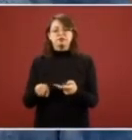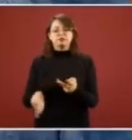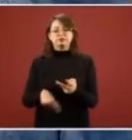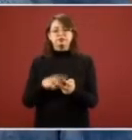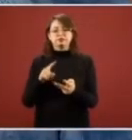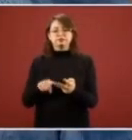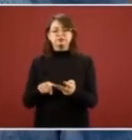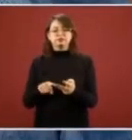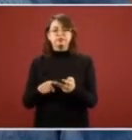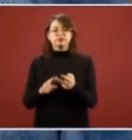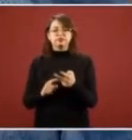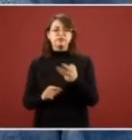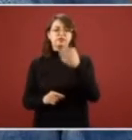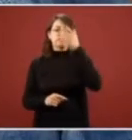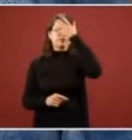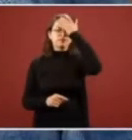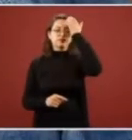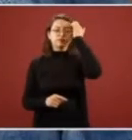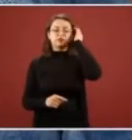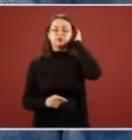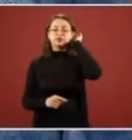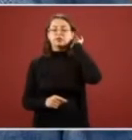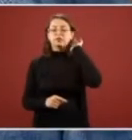En el caso de que